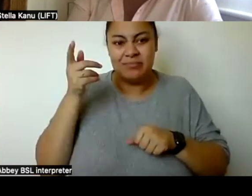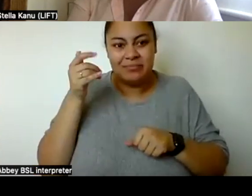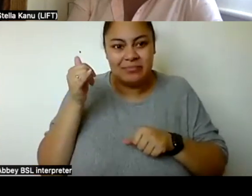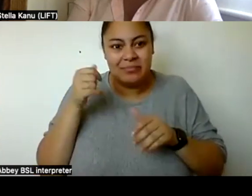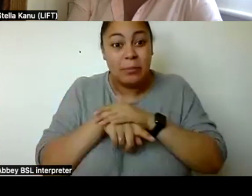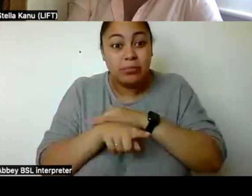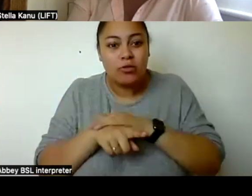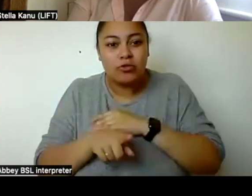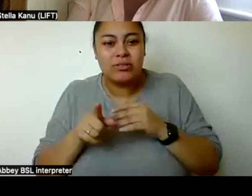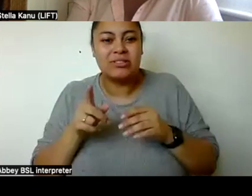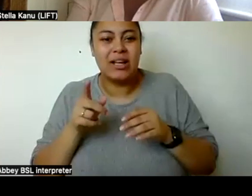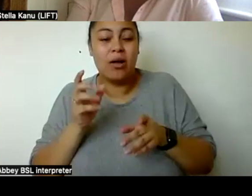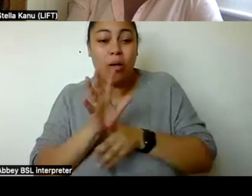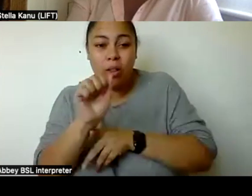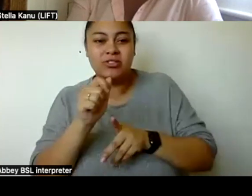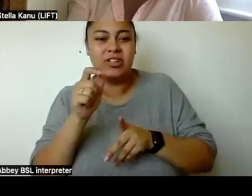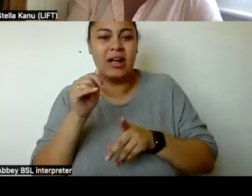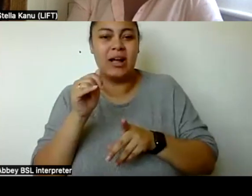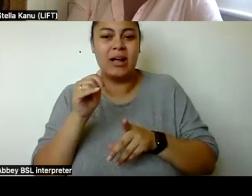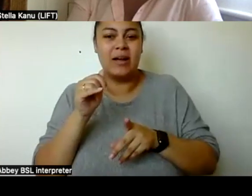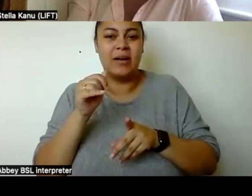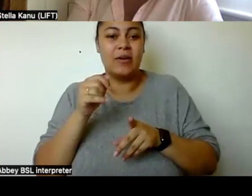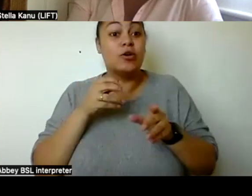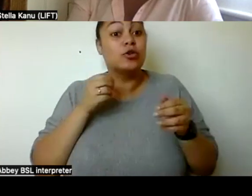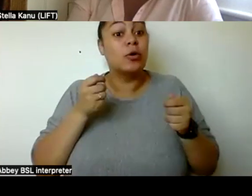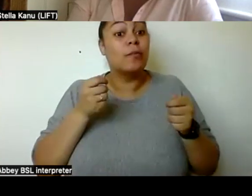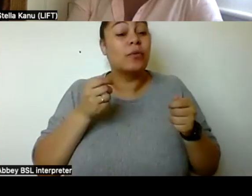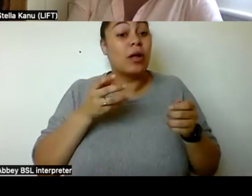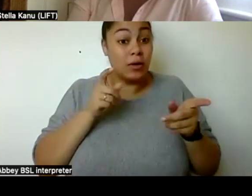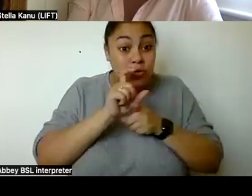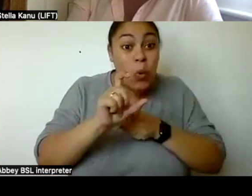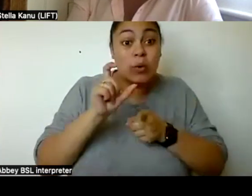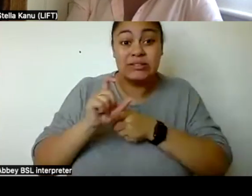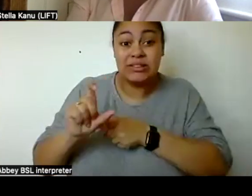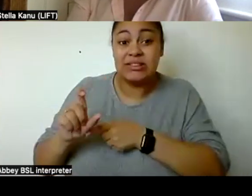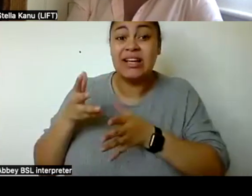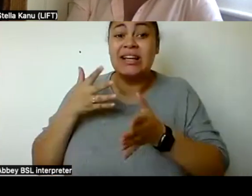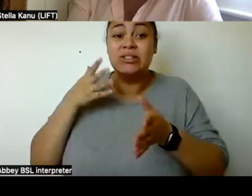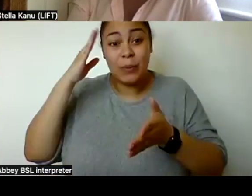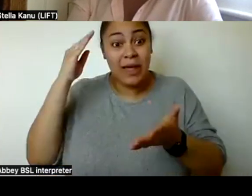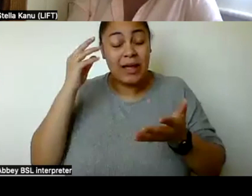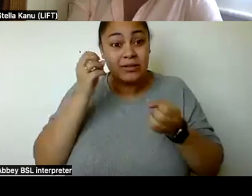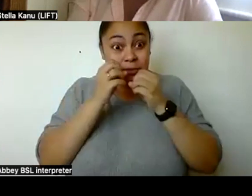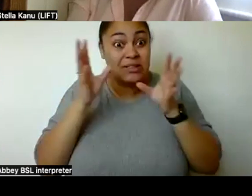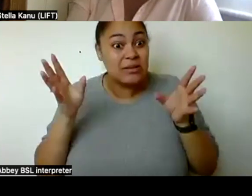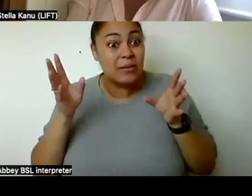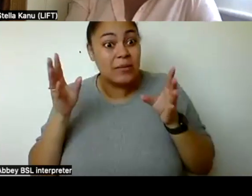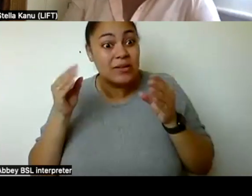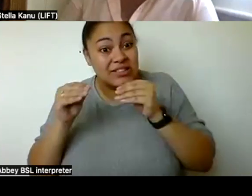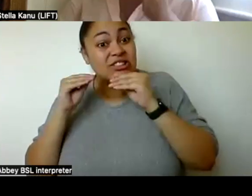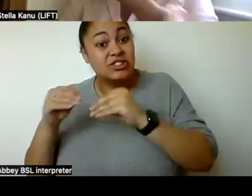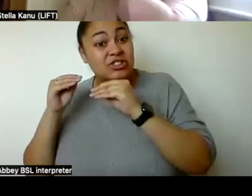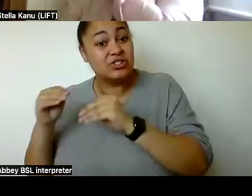in Culture and Eva, run some courses sometime soon to explore that, and we'll